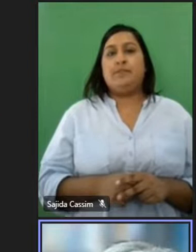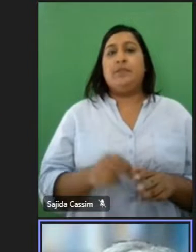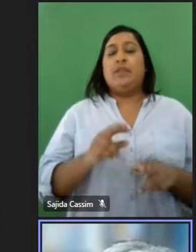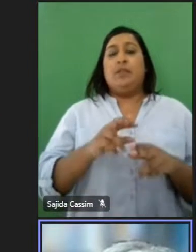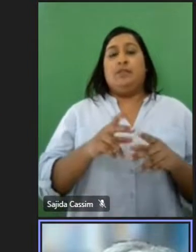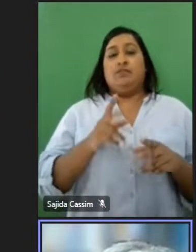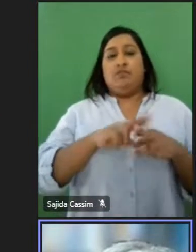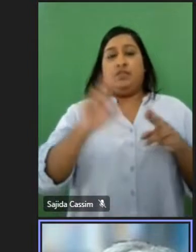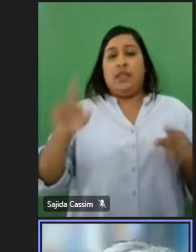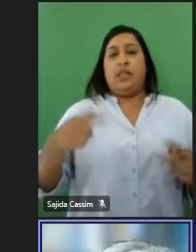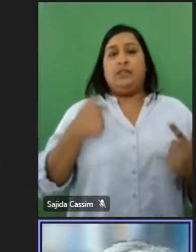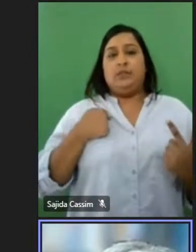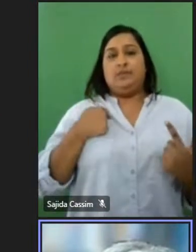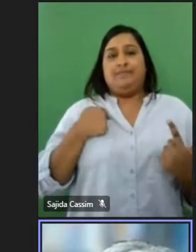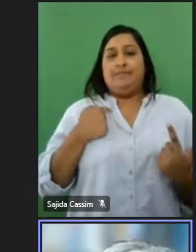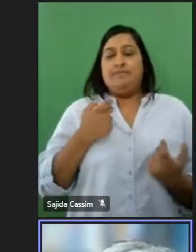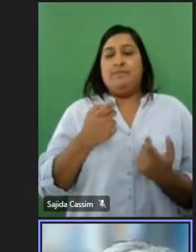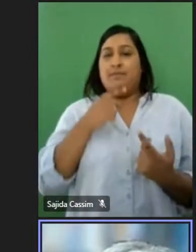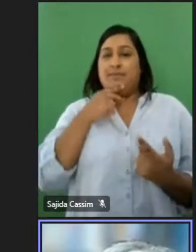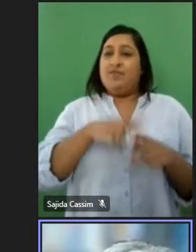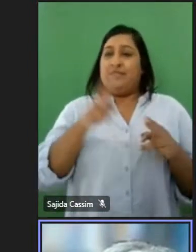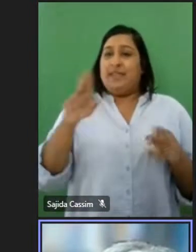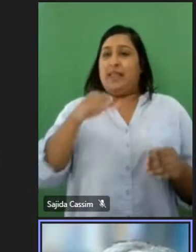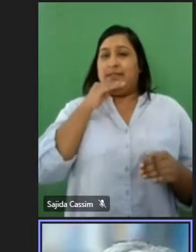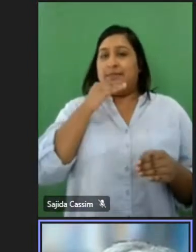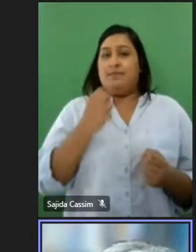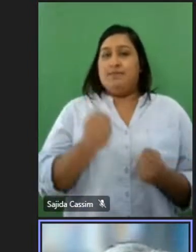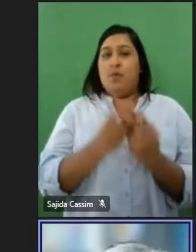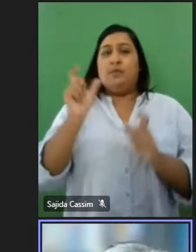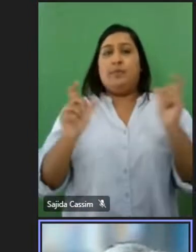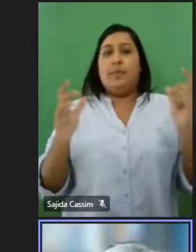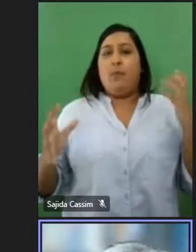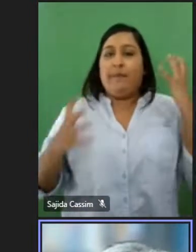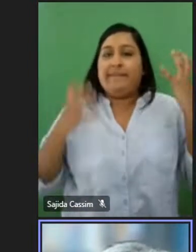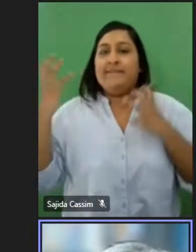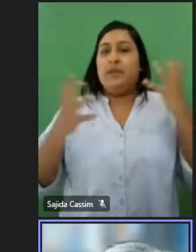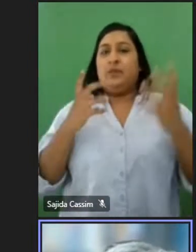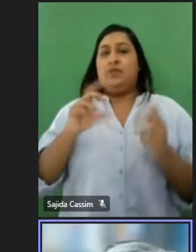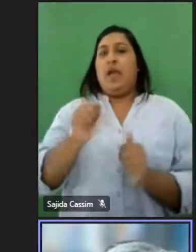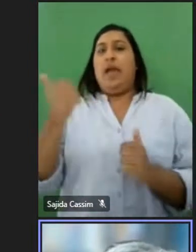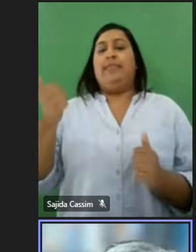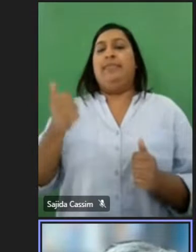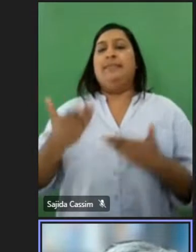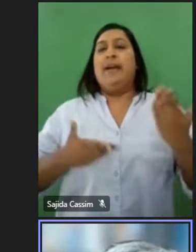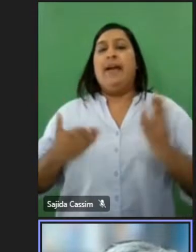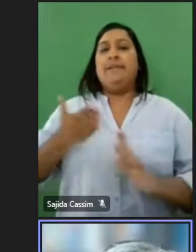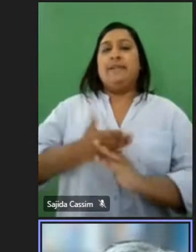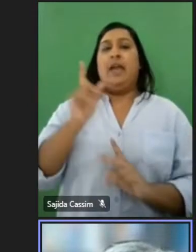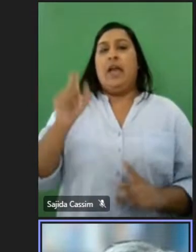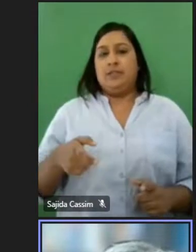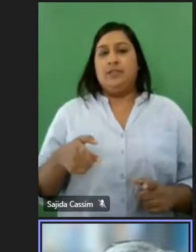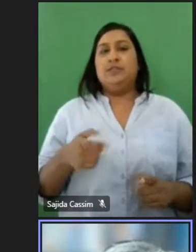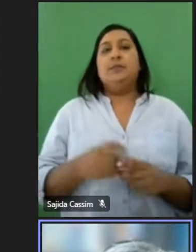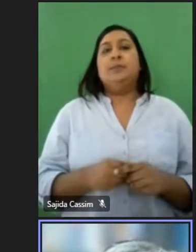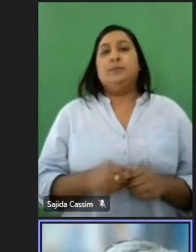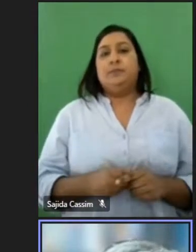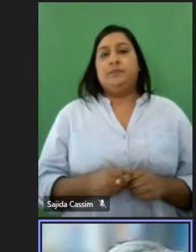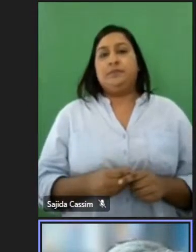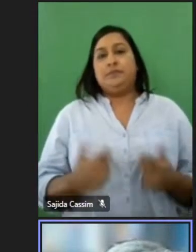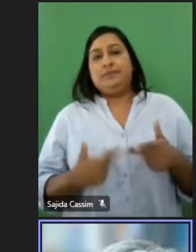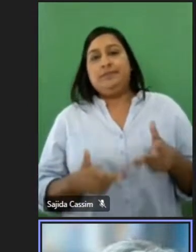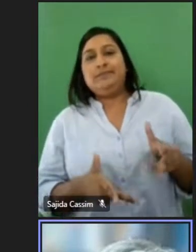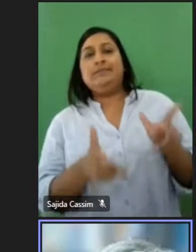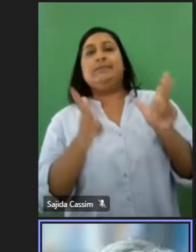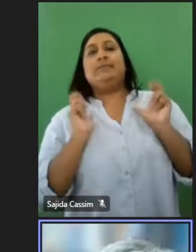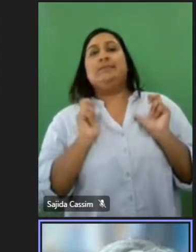to get them. The perception generally from this part of the survey and other questions